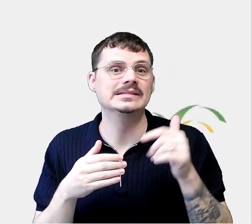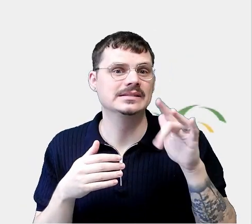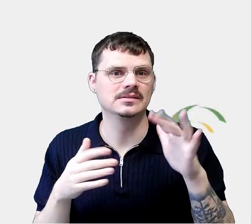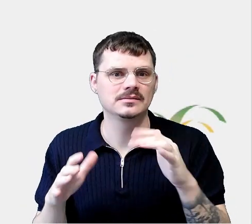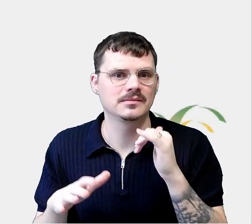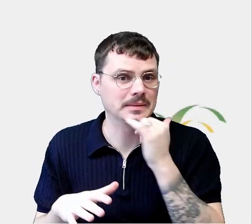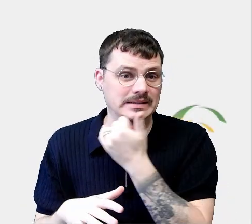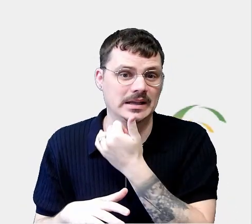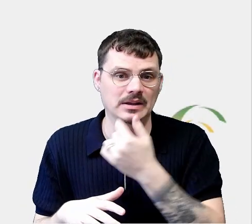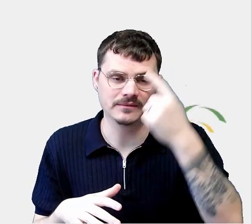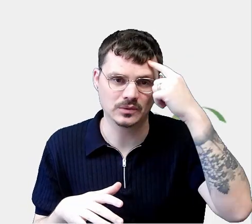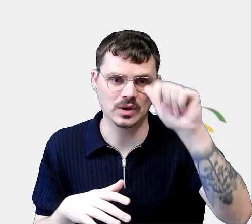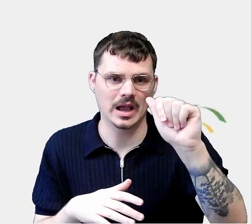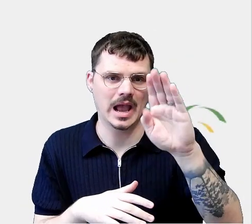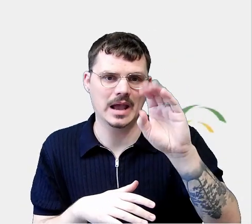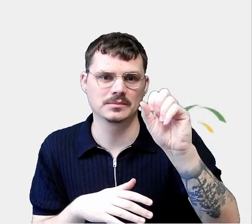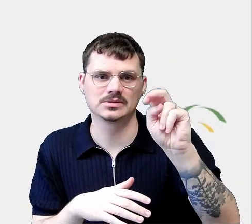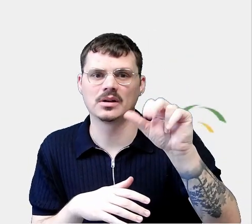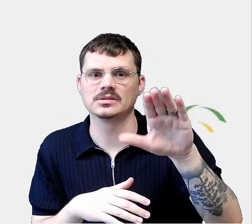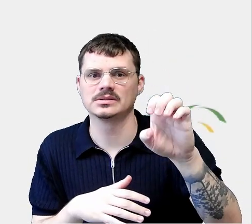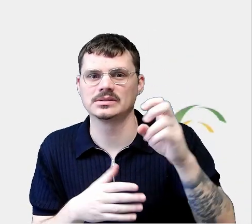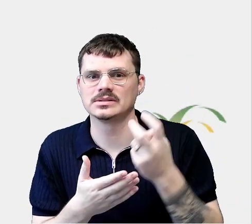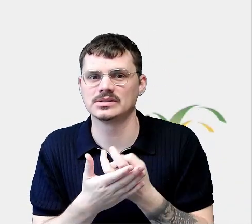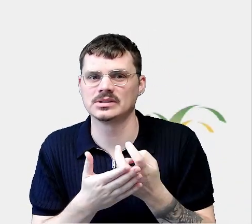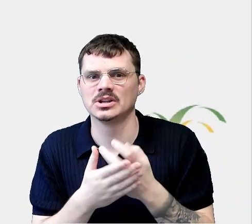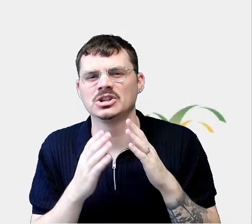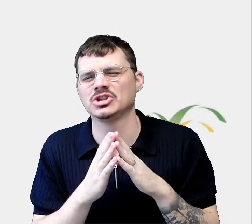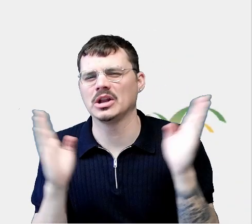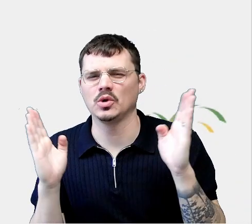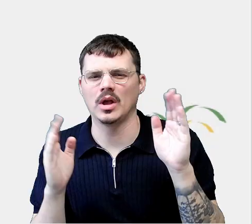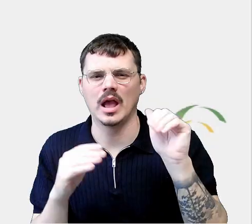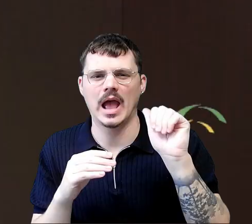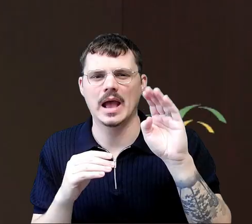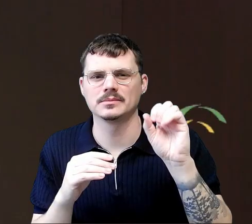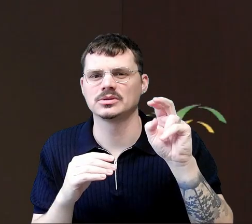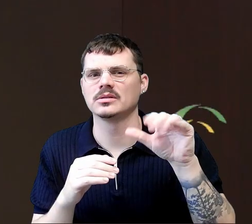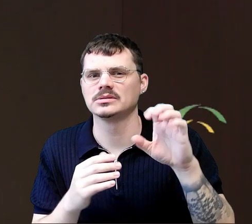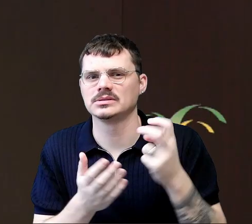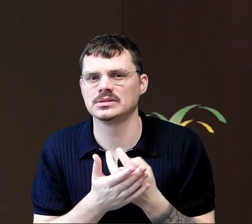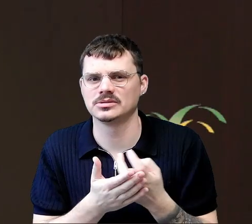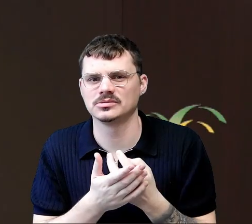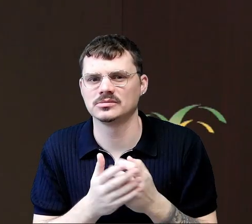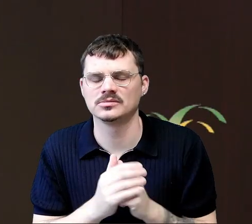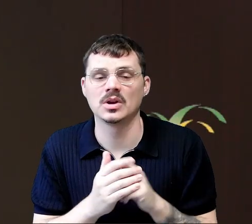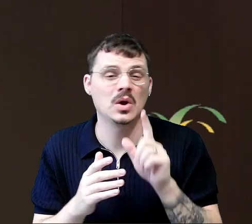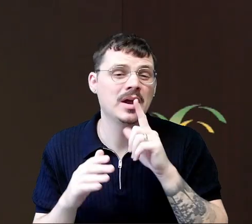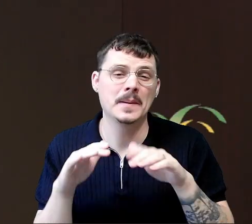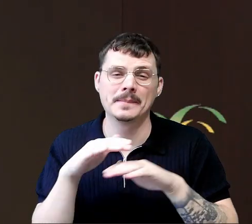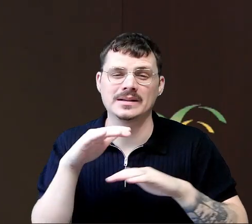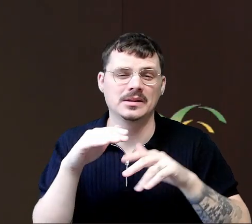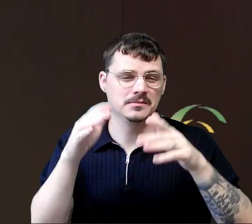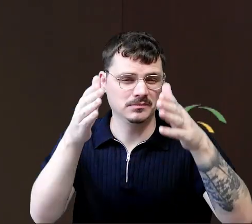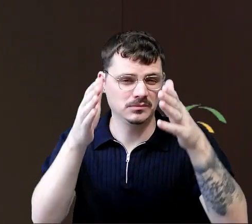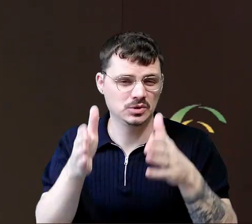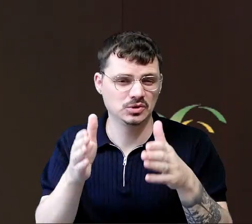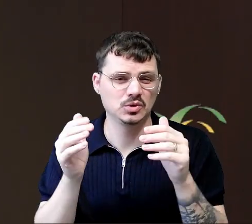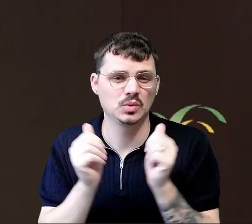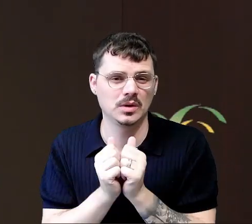for absence seizure, generalized absence seizure. Basically, a person